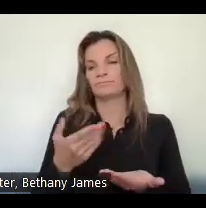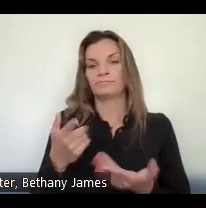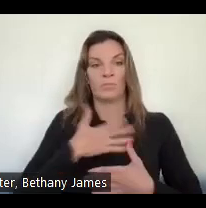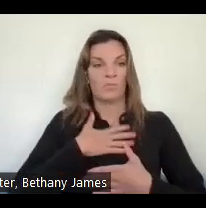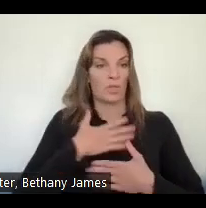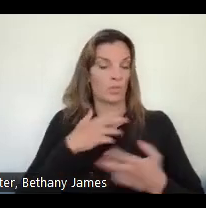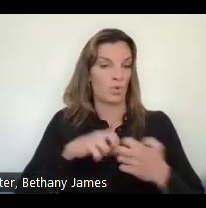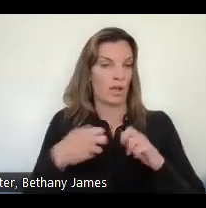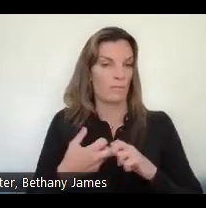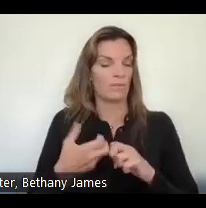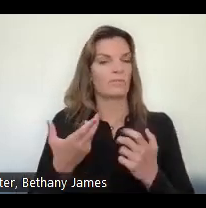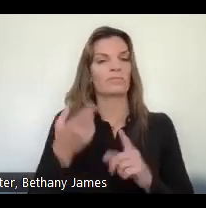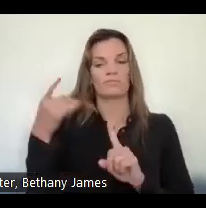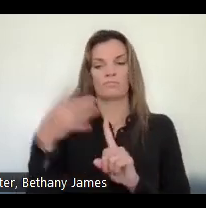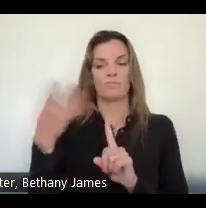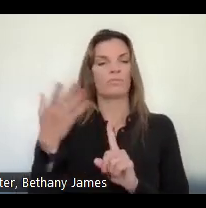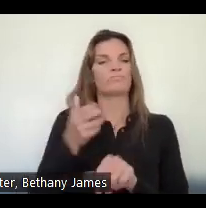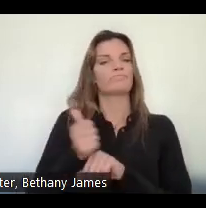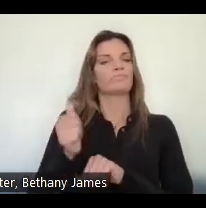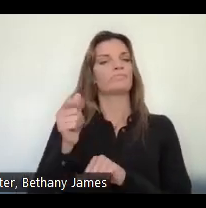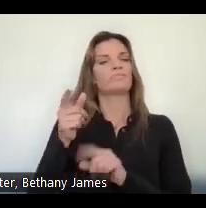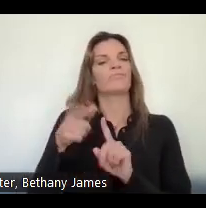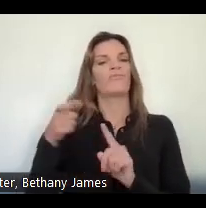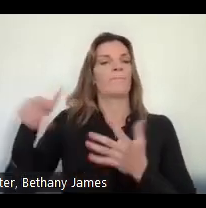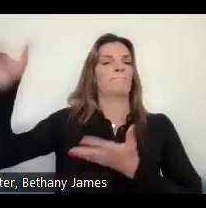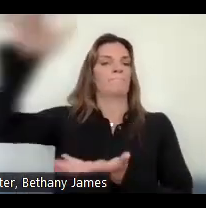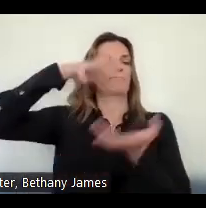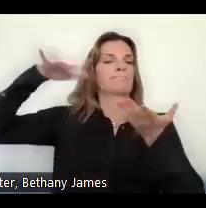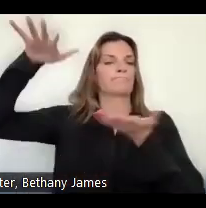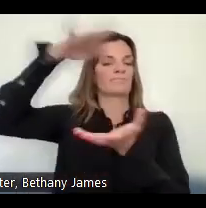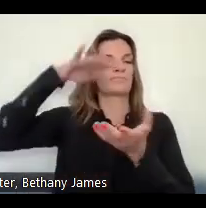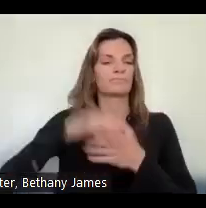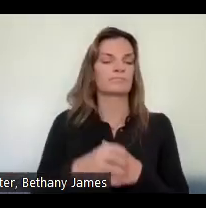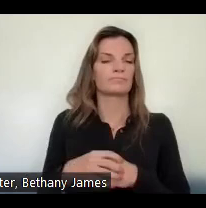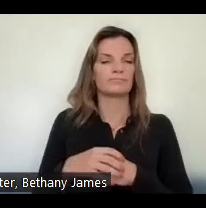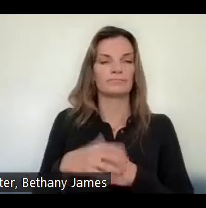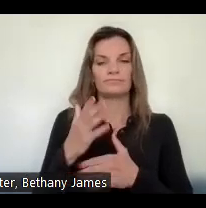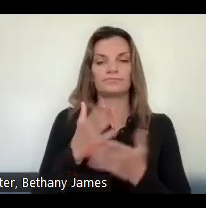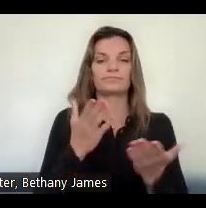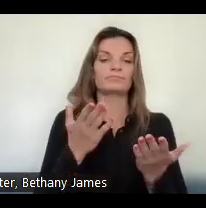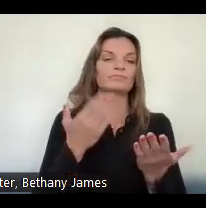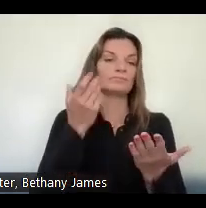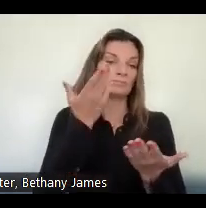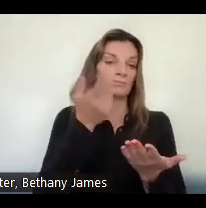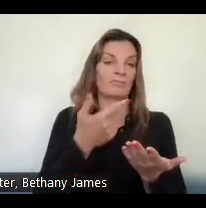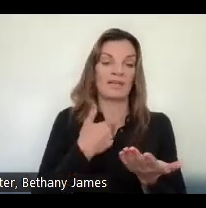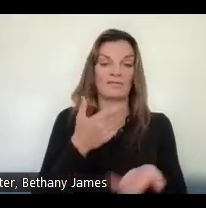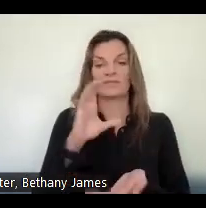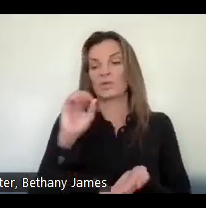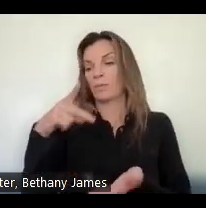that are triggered by allergens in the work environment. Some individuals may also have underlying conditions such as